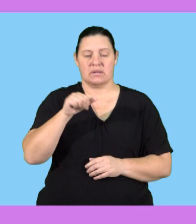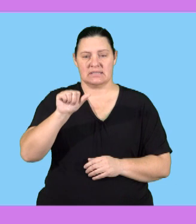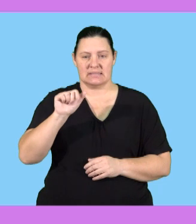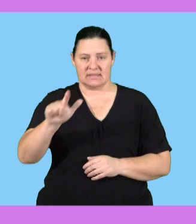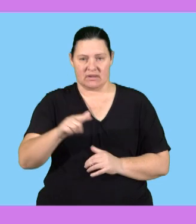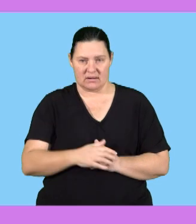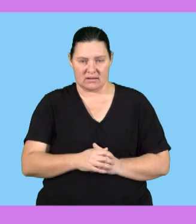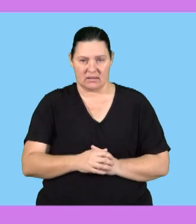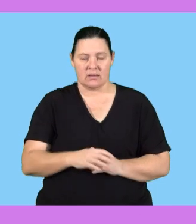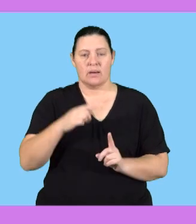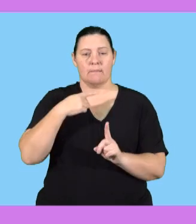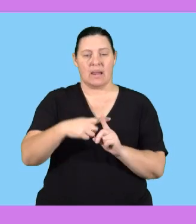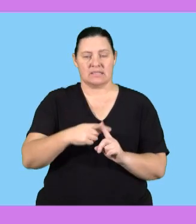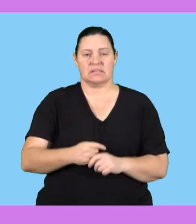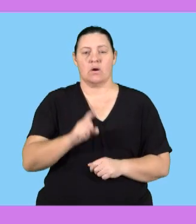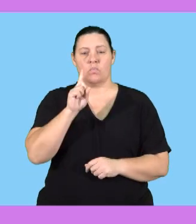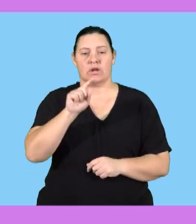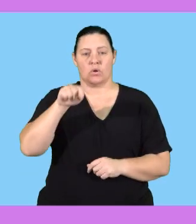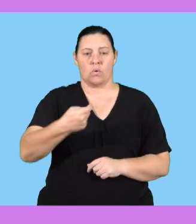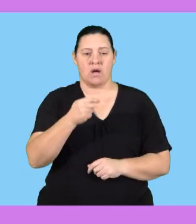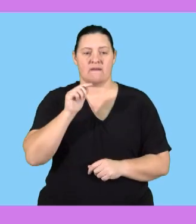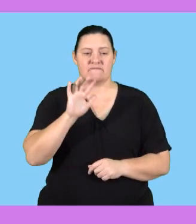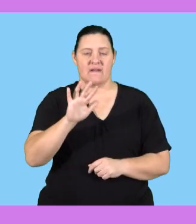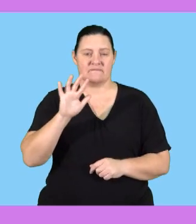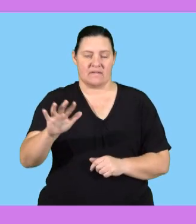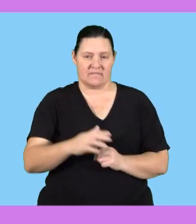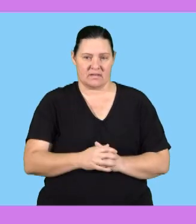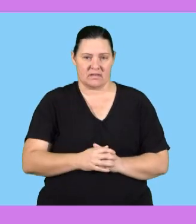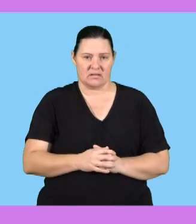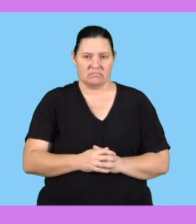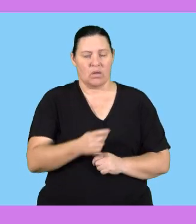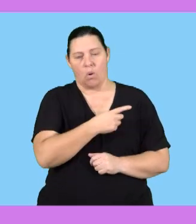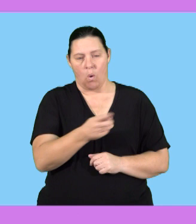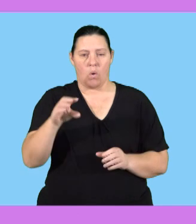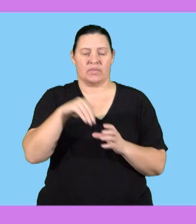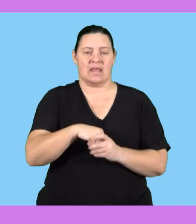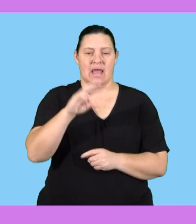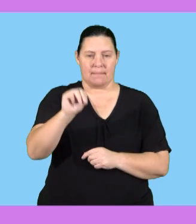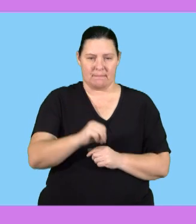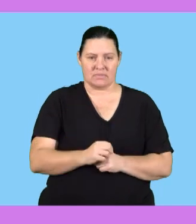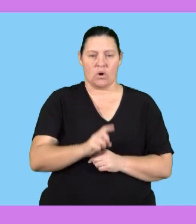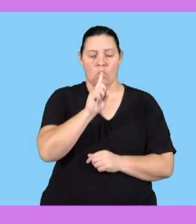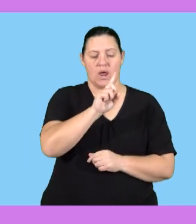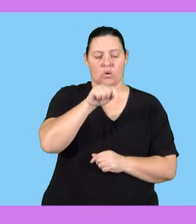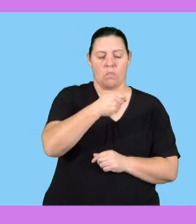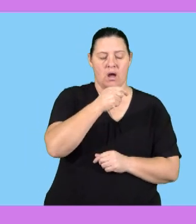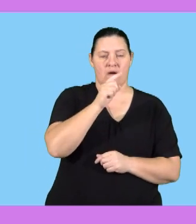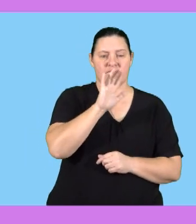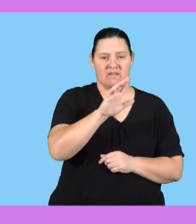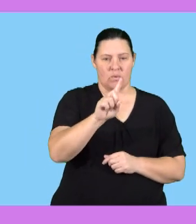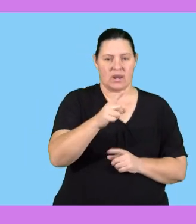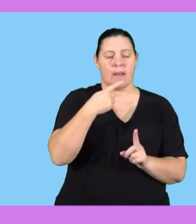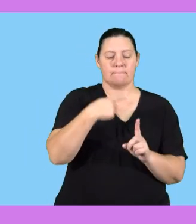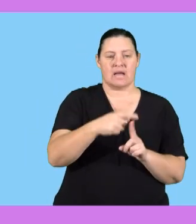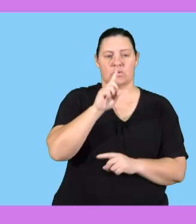1,67 plus 1,55. And remember, they are all in meters. I'm going to repeat my